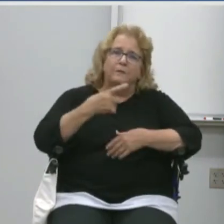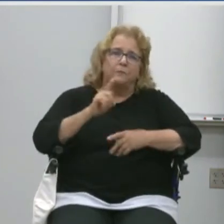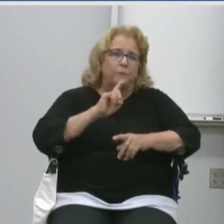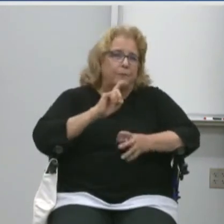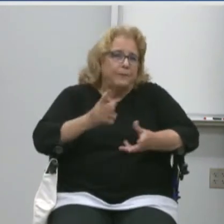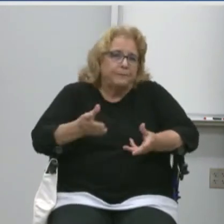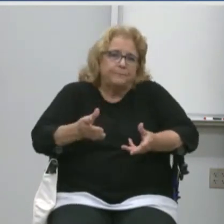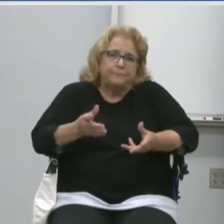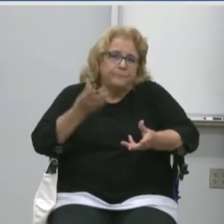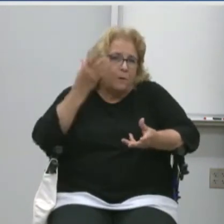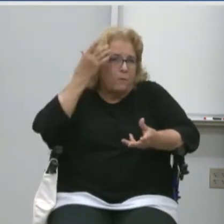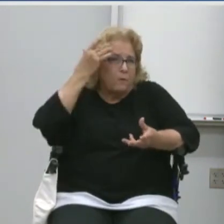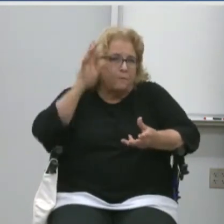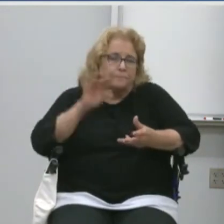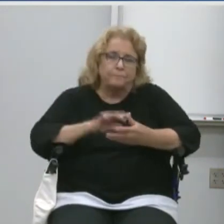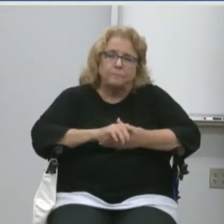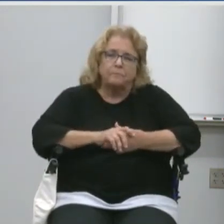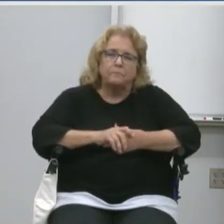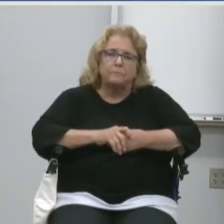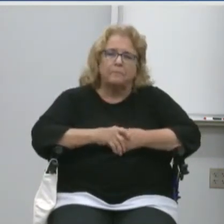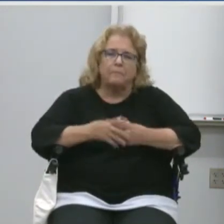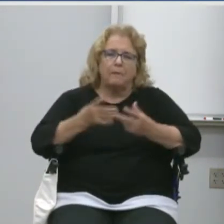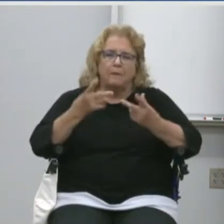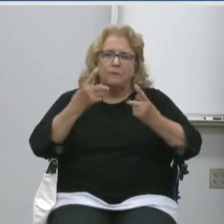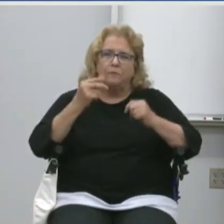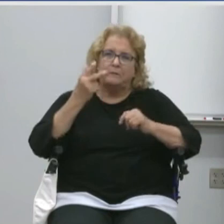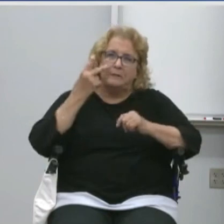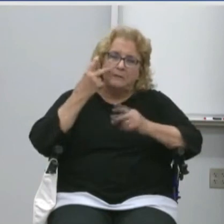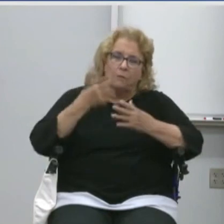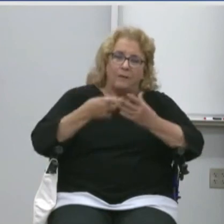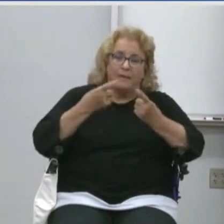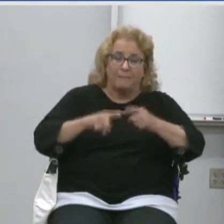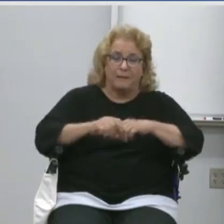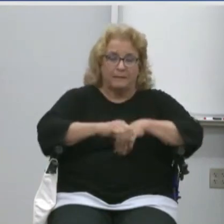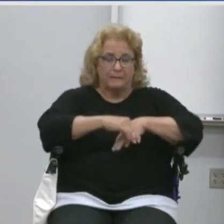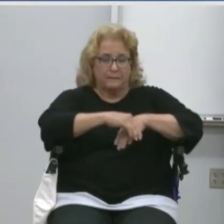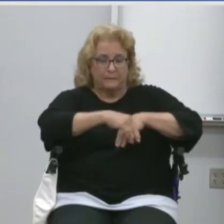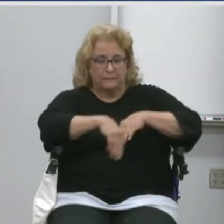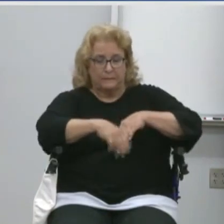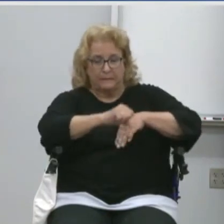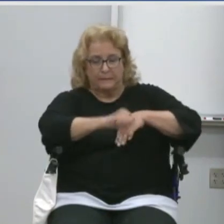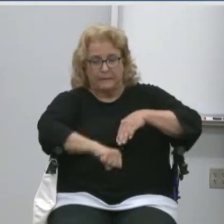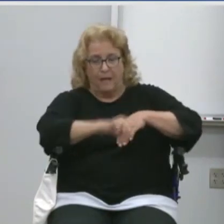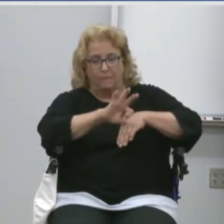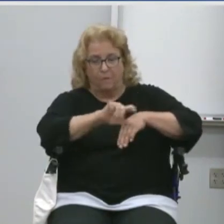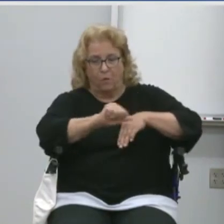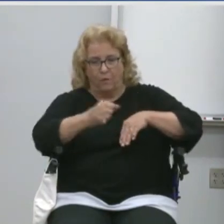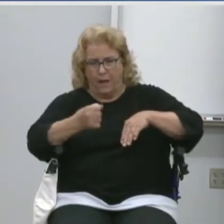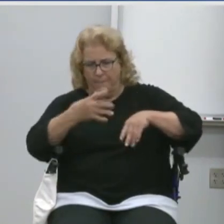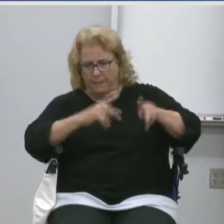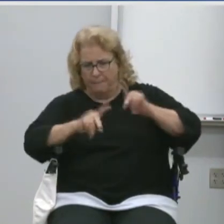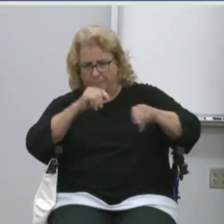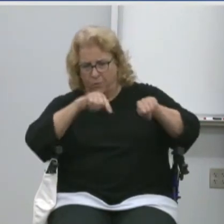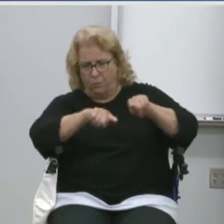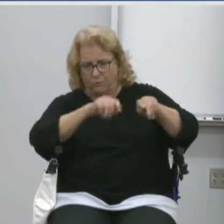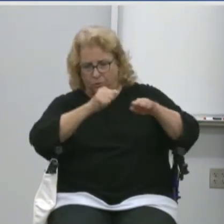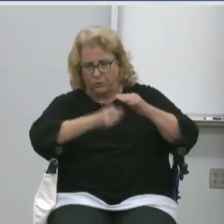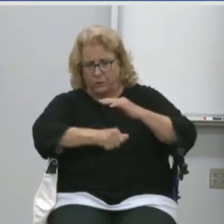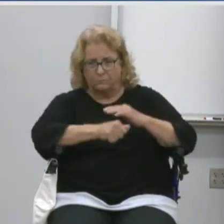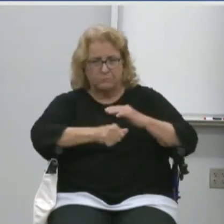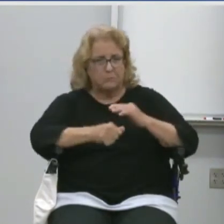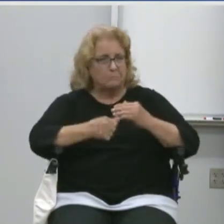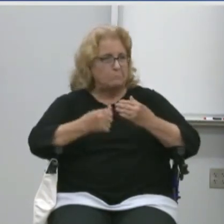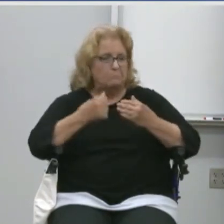really, don't know. We've been trying to track what's happening in South Florida and how many folks are coming to the shelters, and it has been